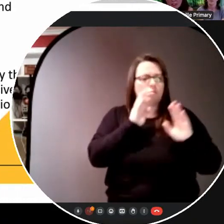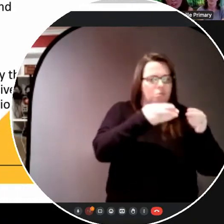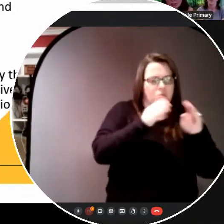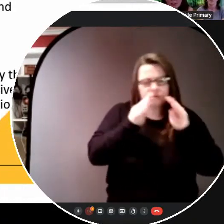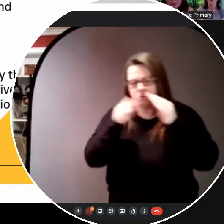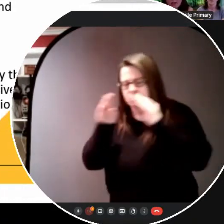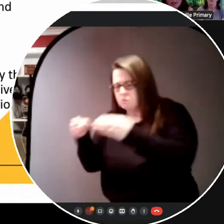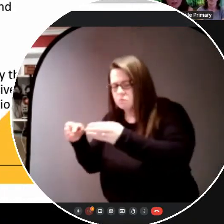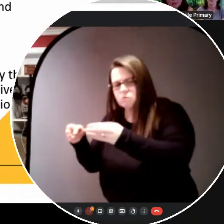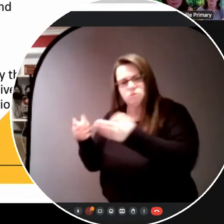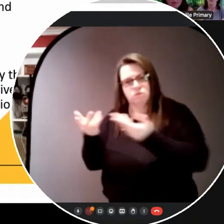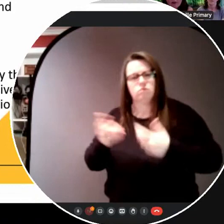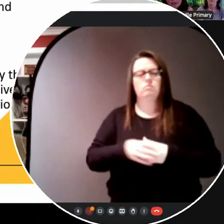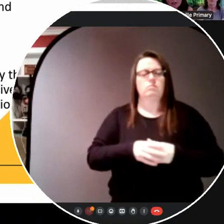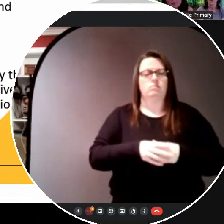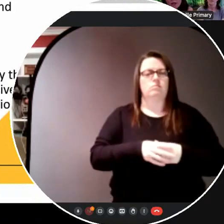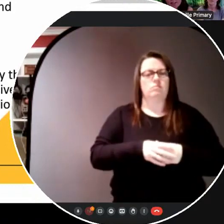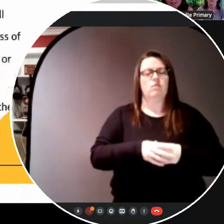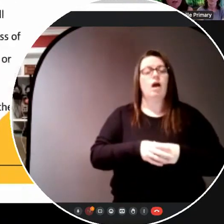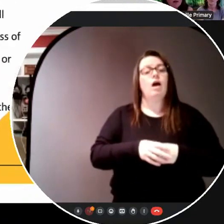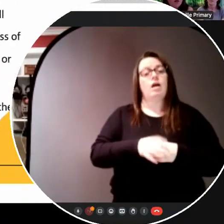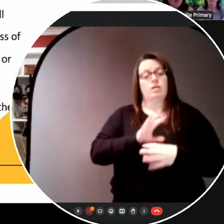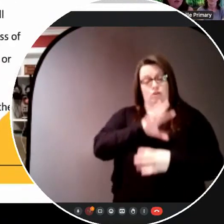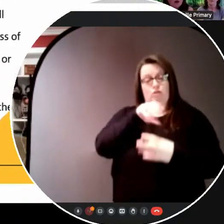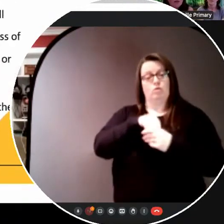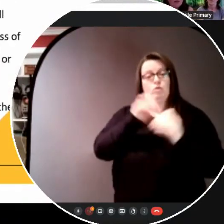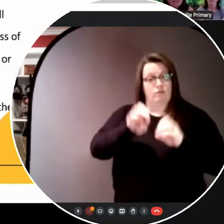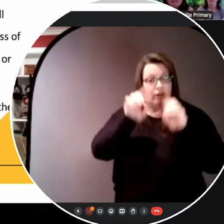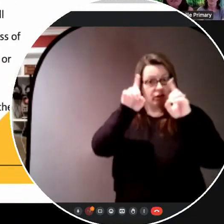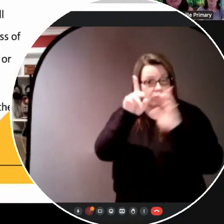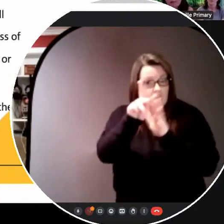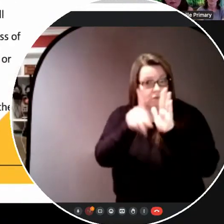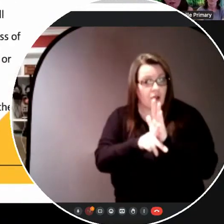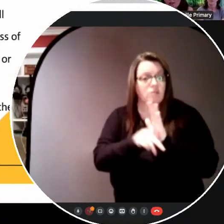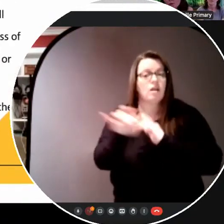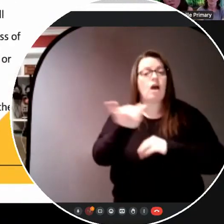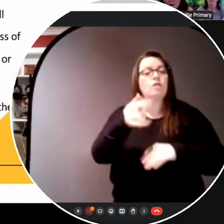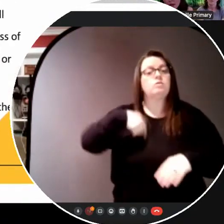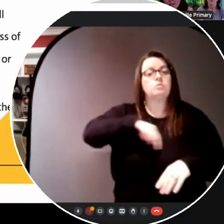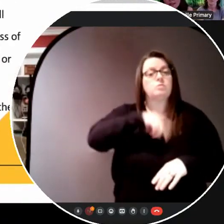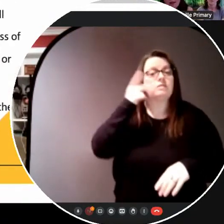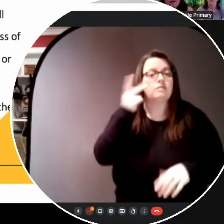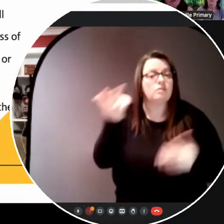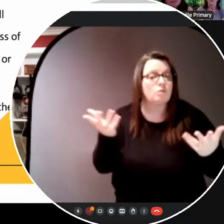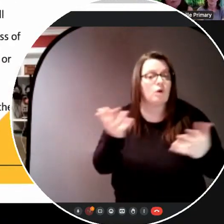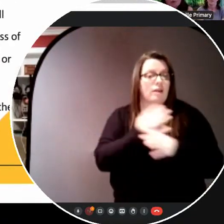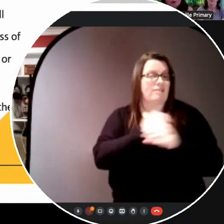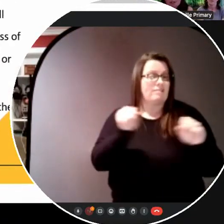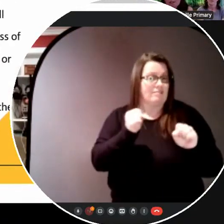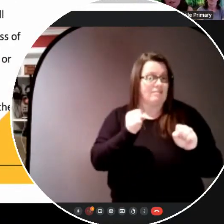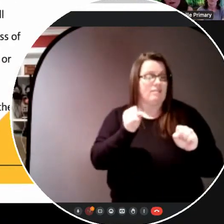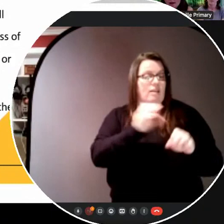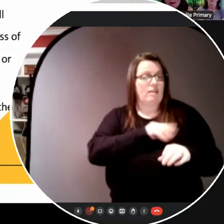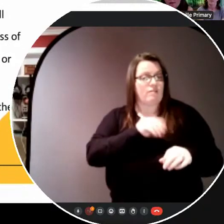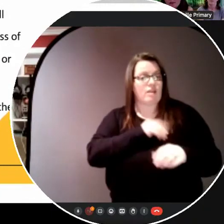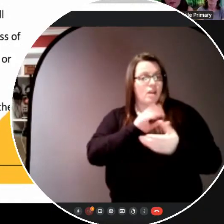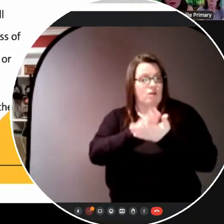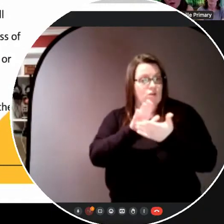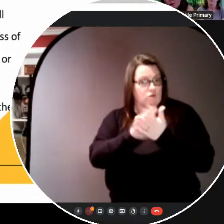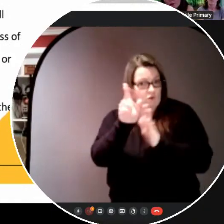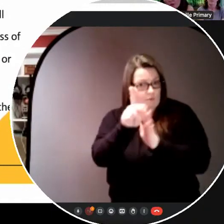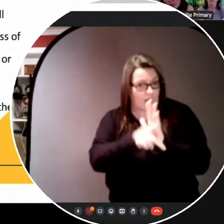In addition to the inclusive education policy, we also are seeing the safe and caring school policy that supports